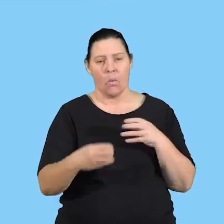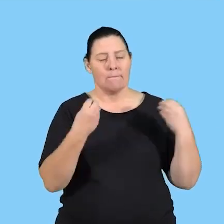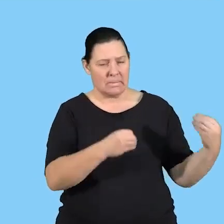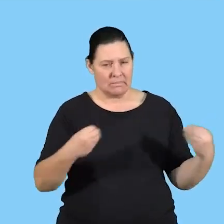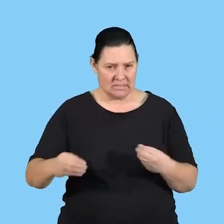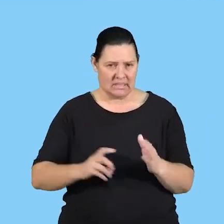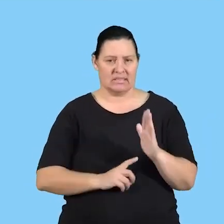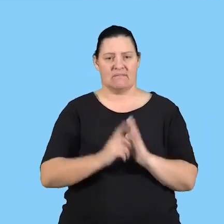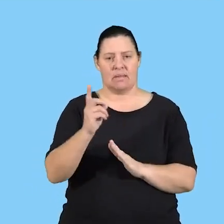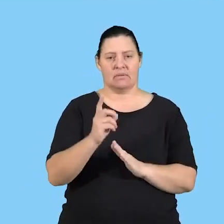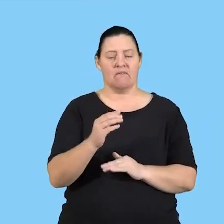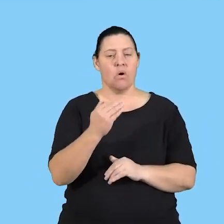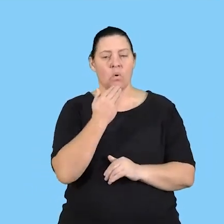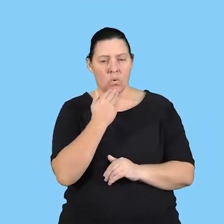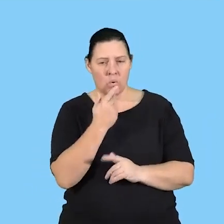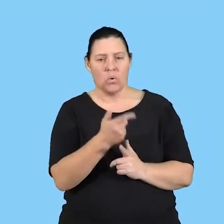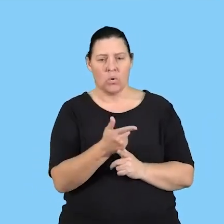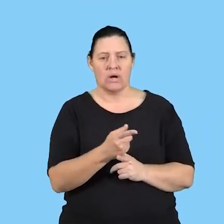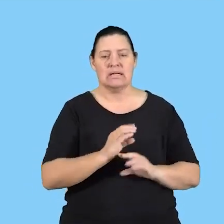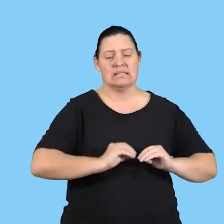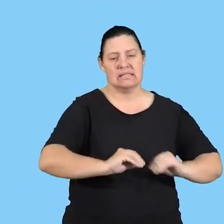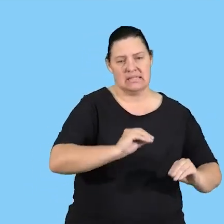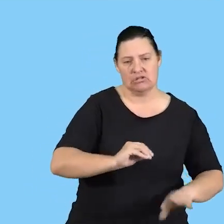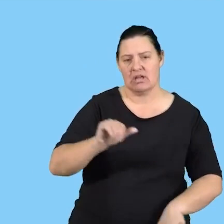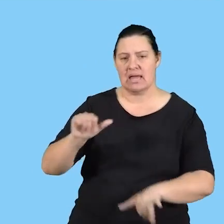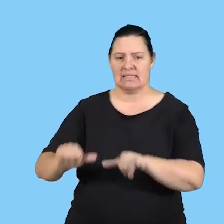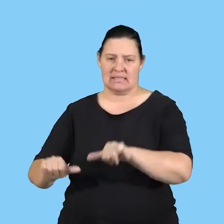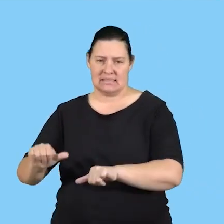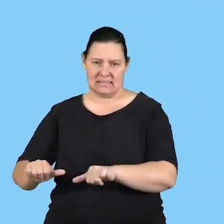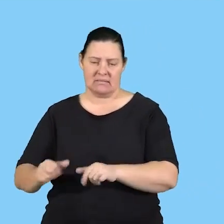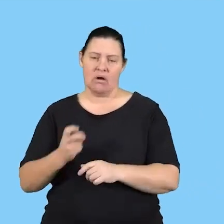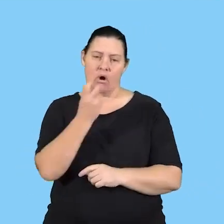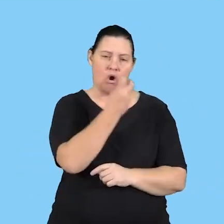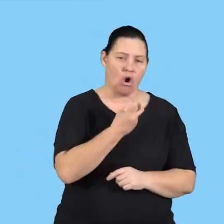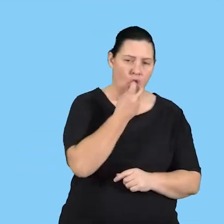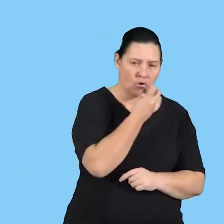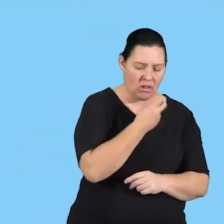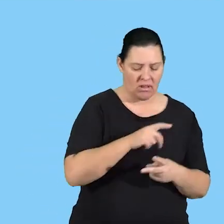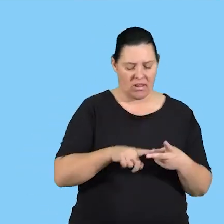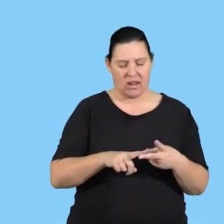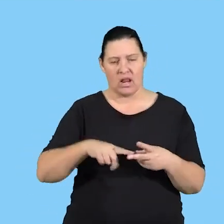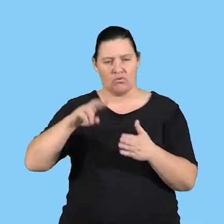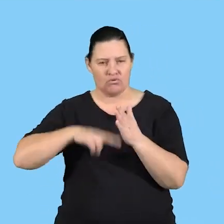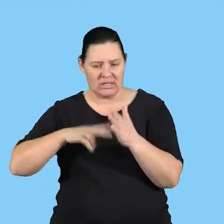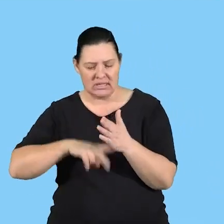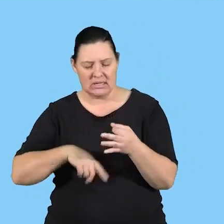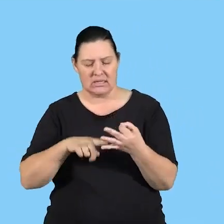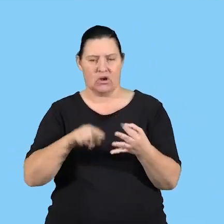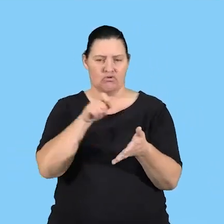currently developing for teaching and assessing oral,